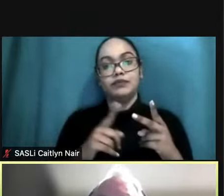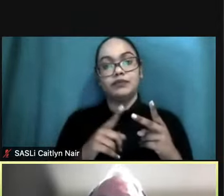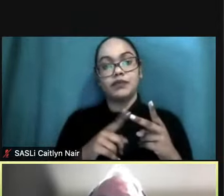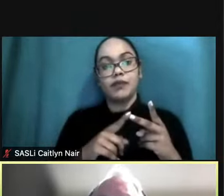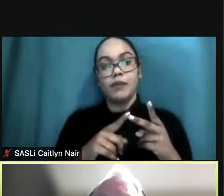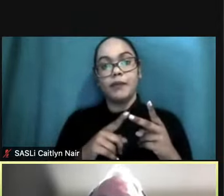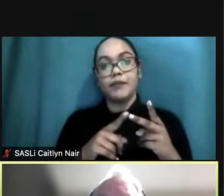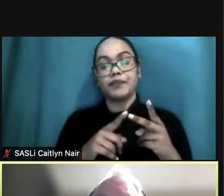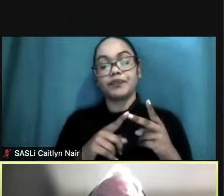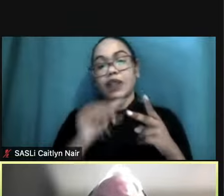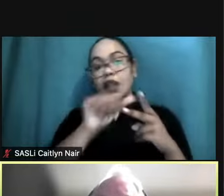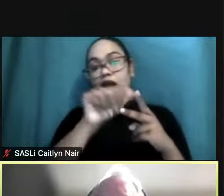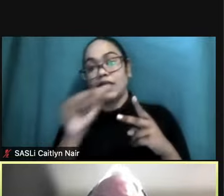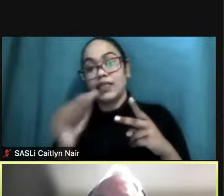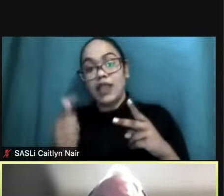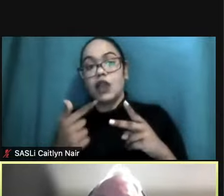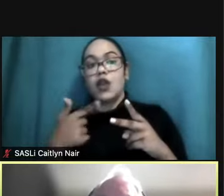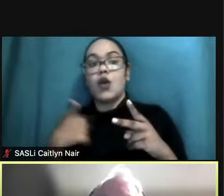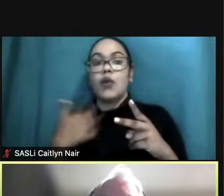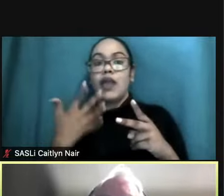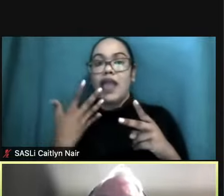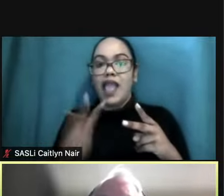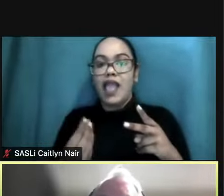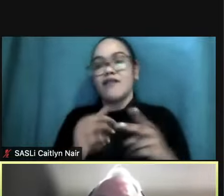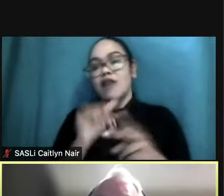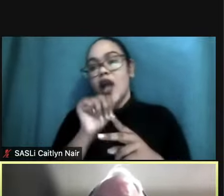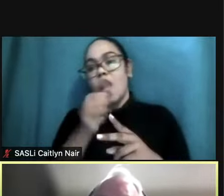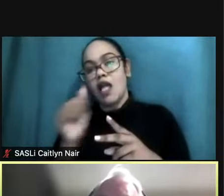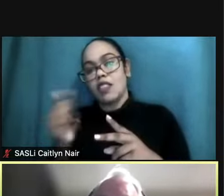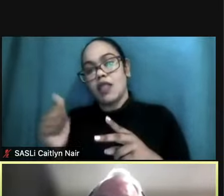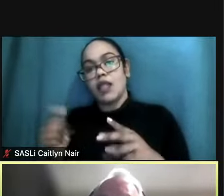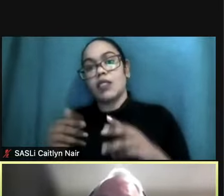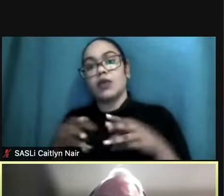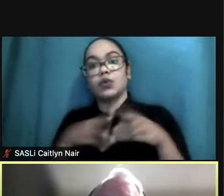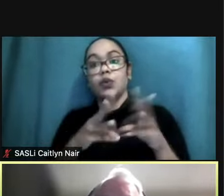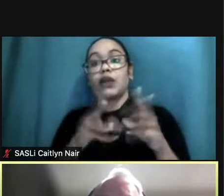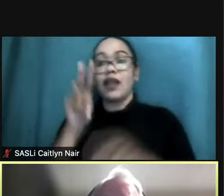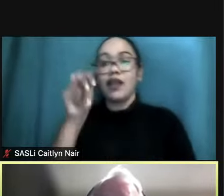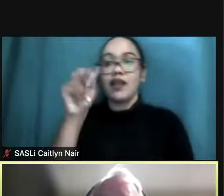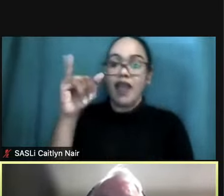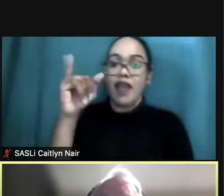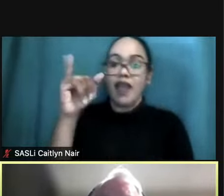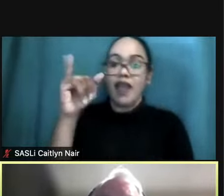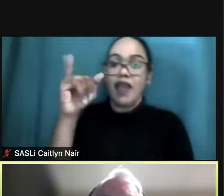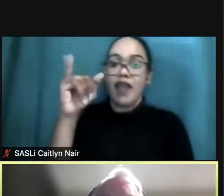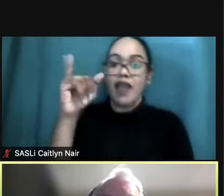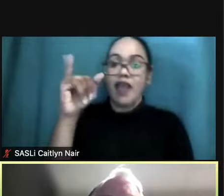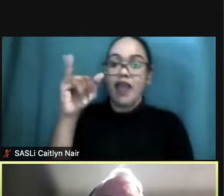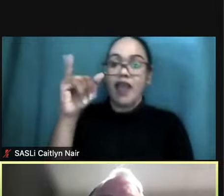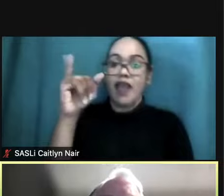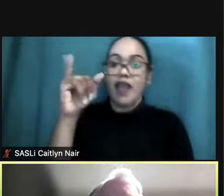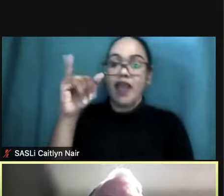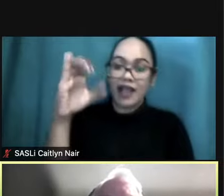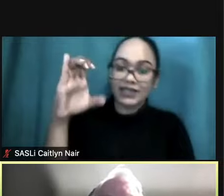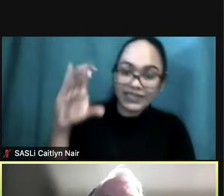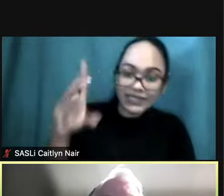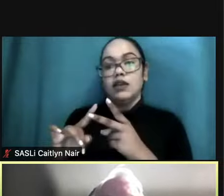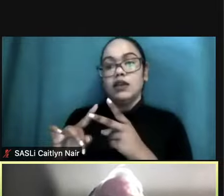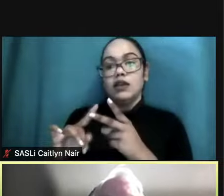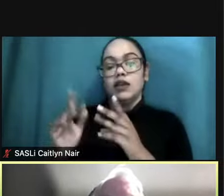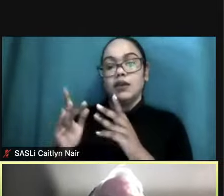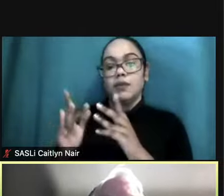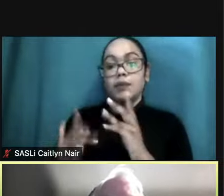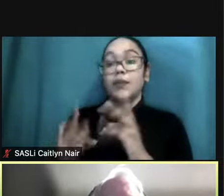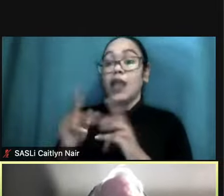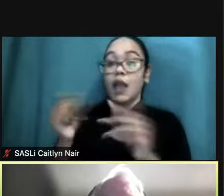up, again, with all the surveillance systems from the NICD and from academic partner groups. We're well